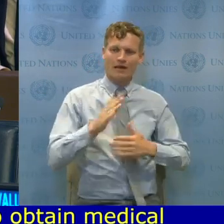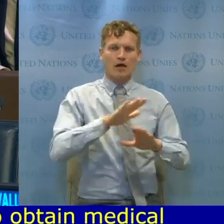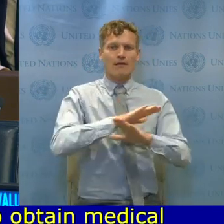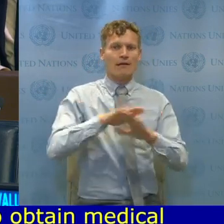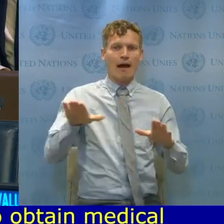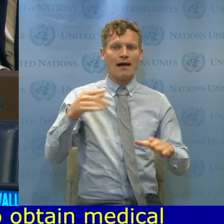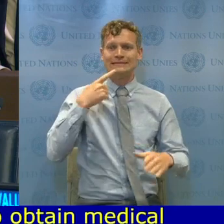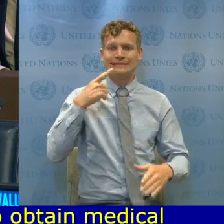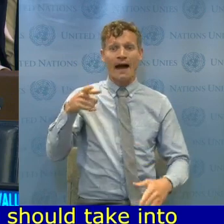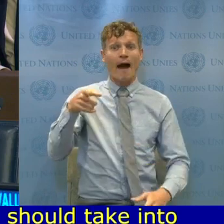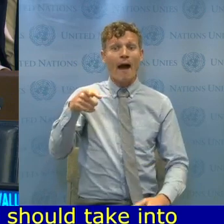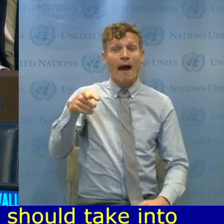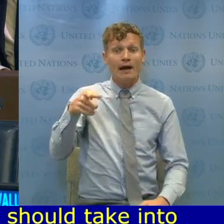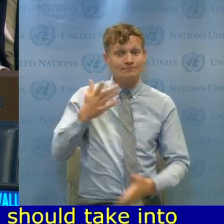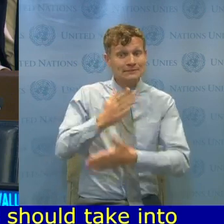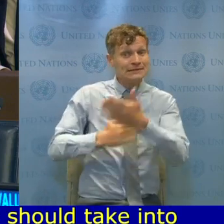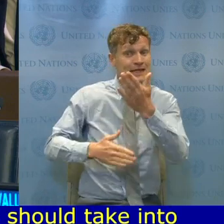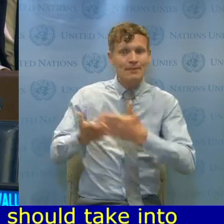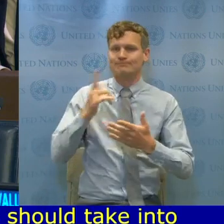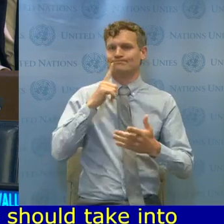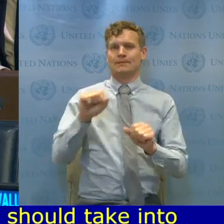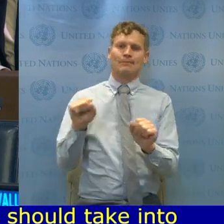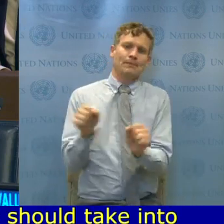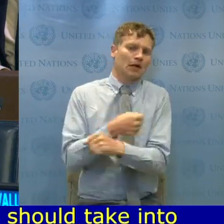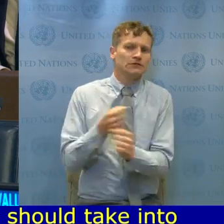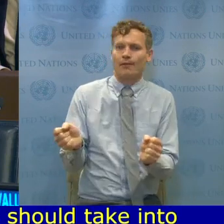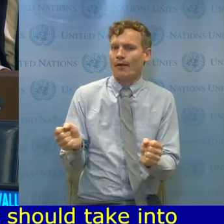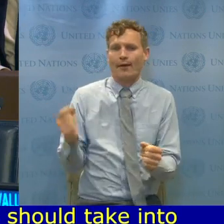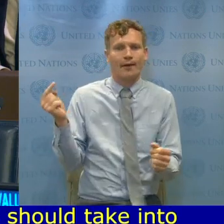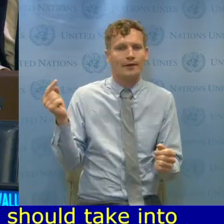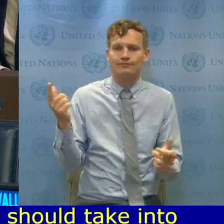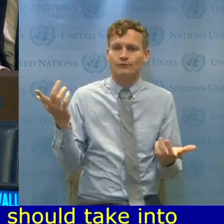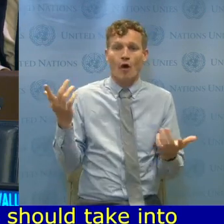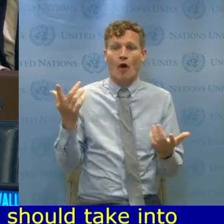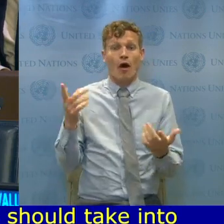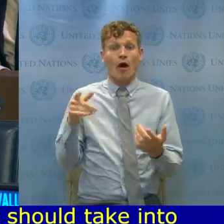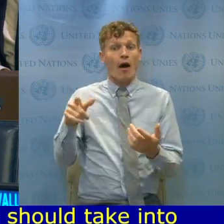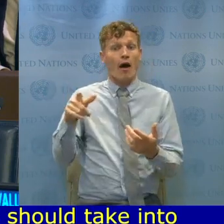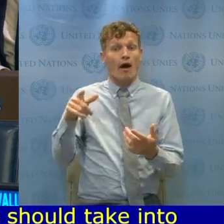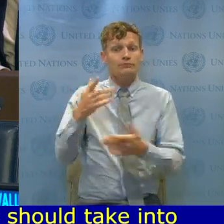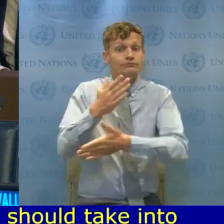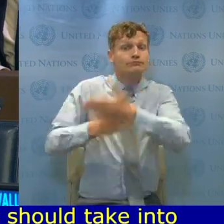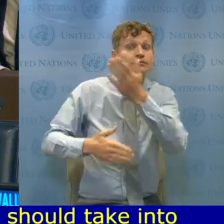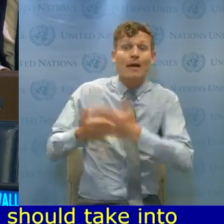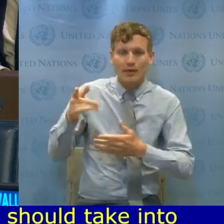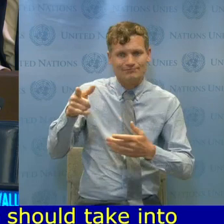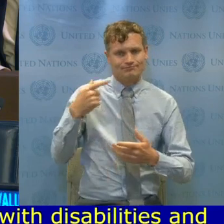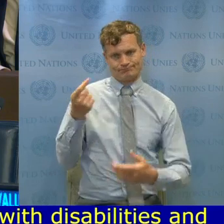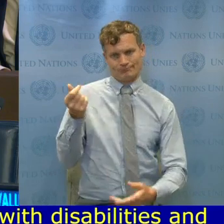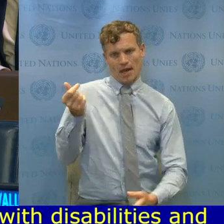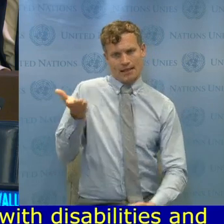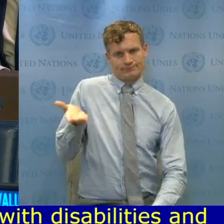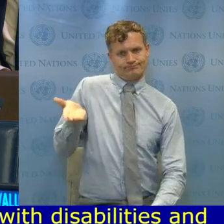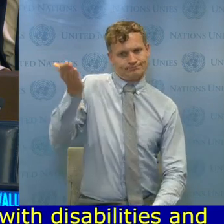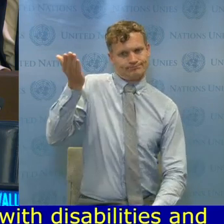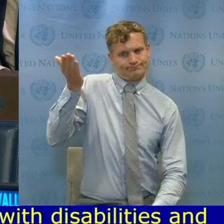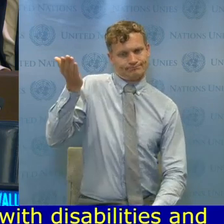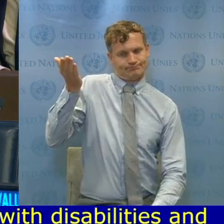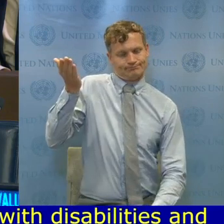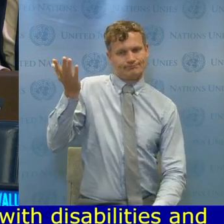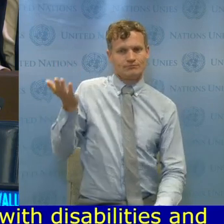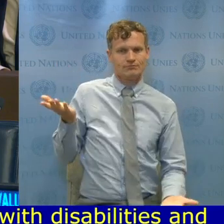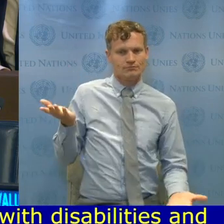conditions, for example, requiring higher prices for facilities. A person